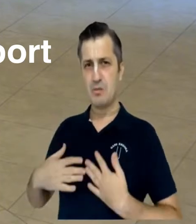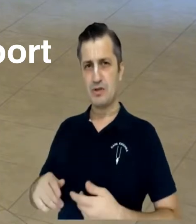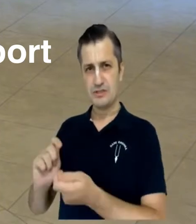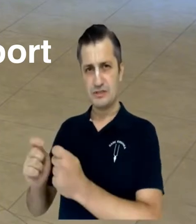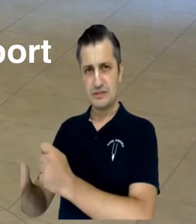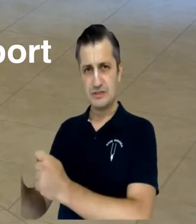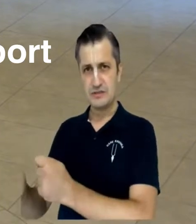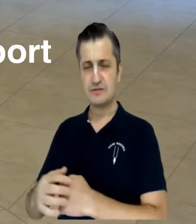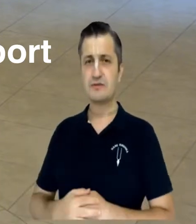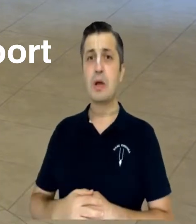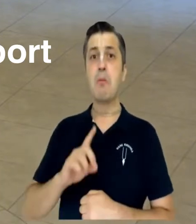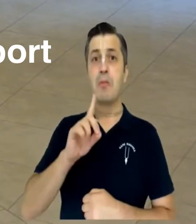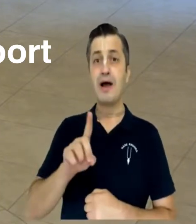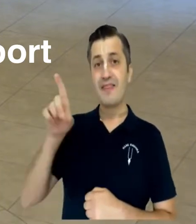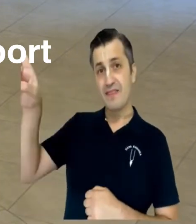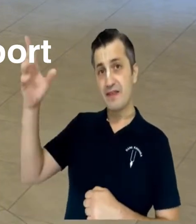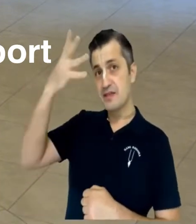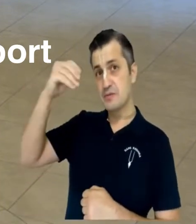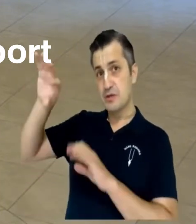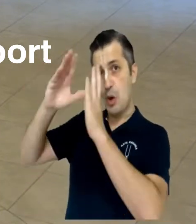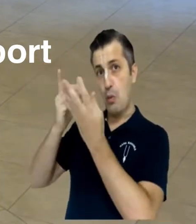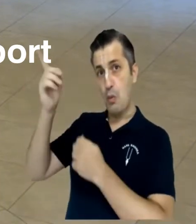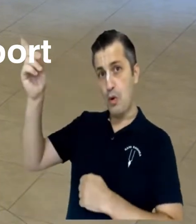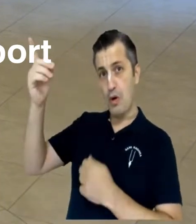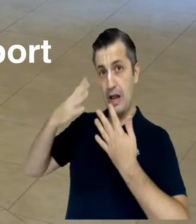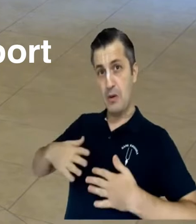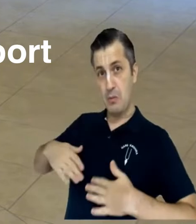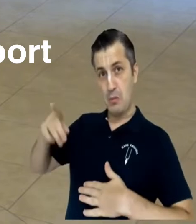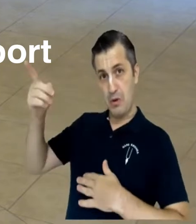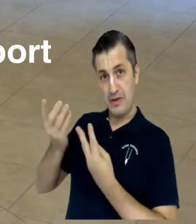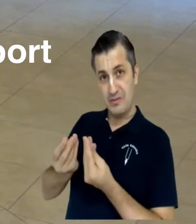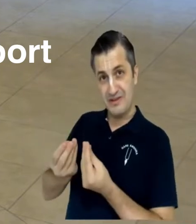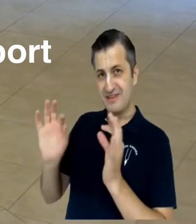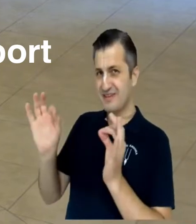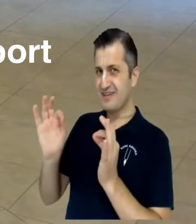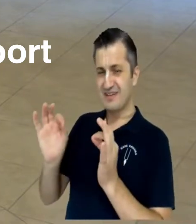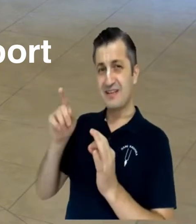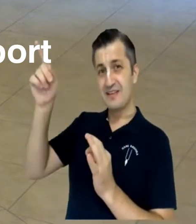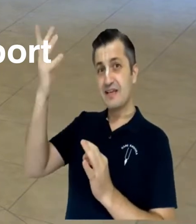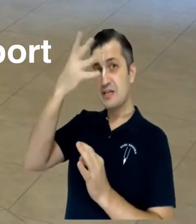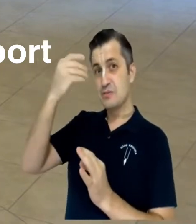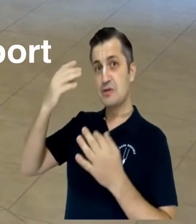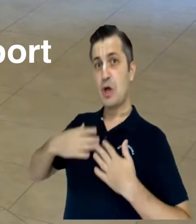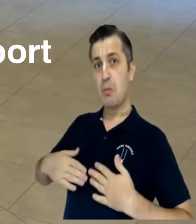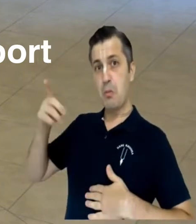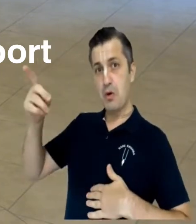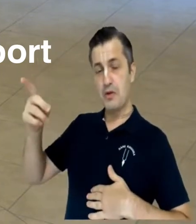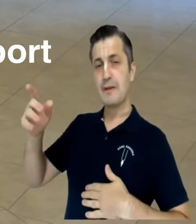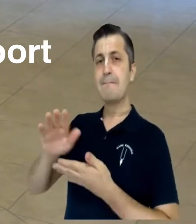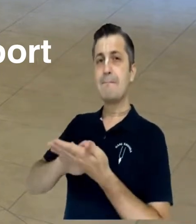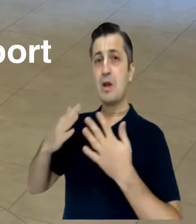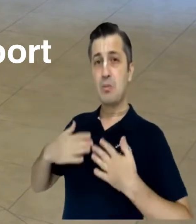in the spiritual world, the body is not made of matter. Therefore, there is no change. In the material world, the living